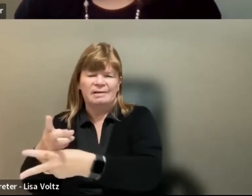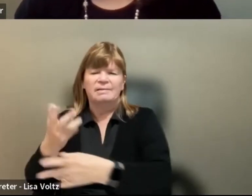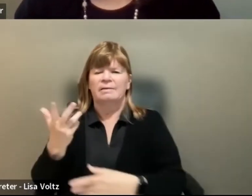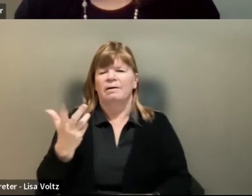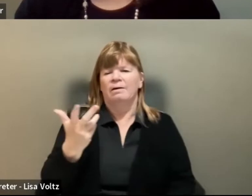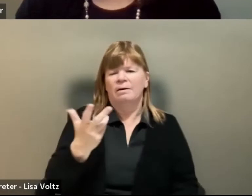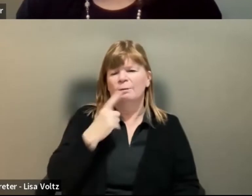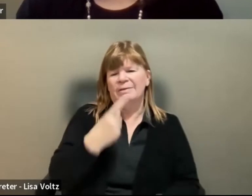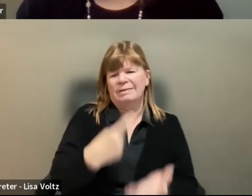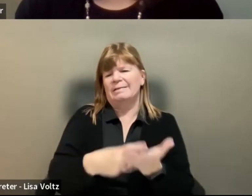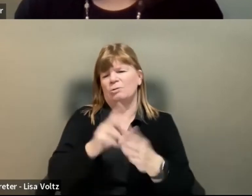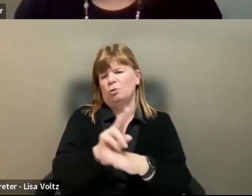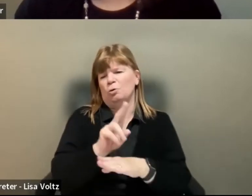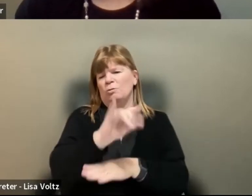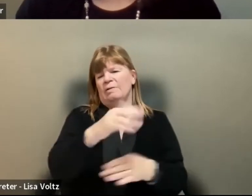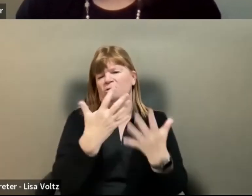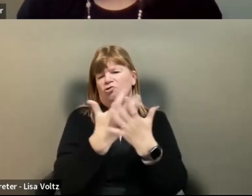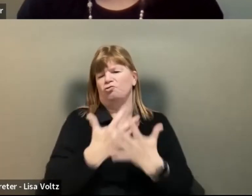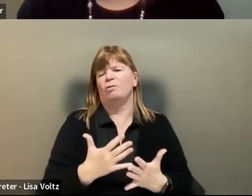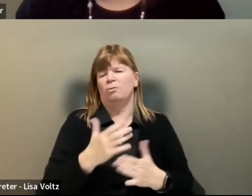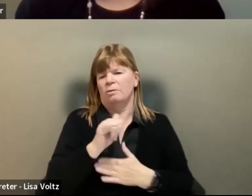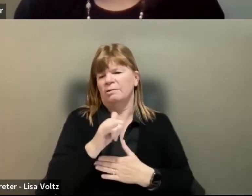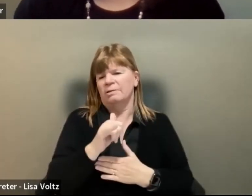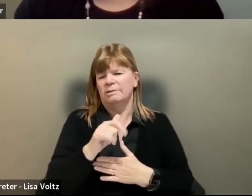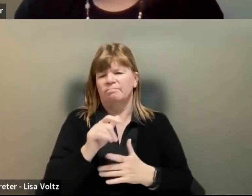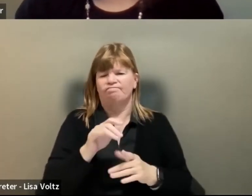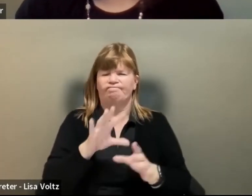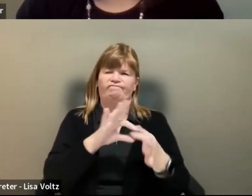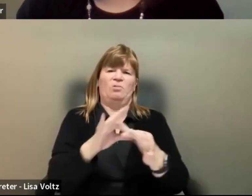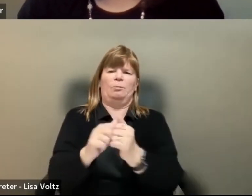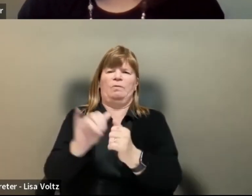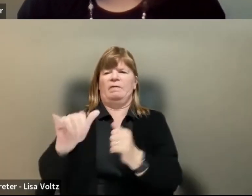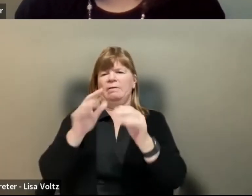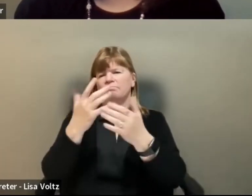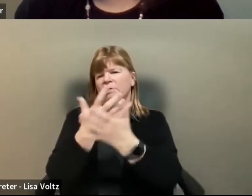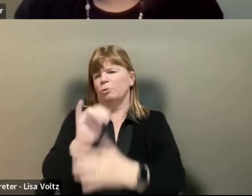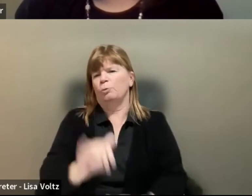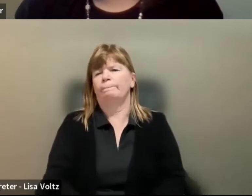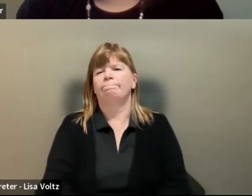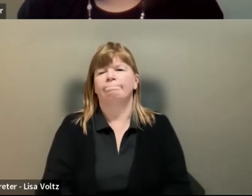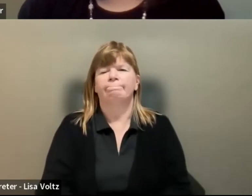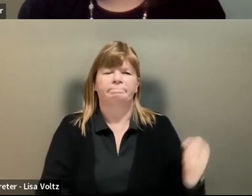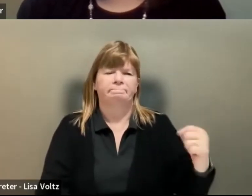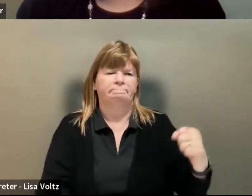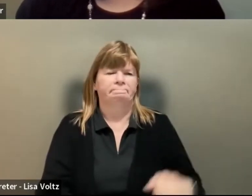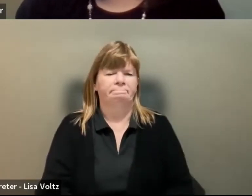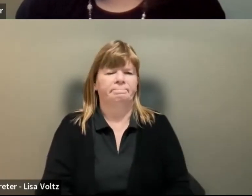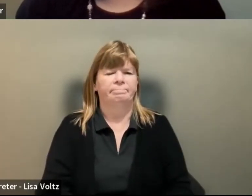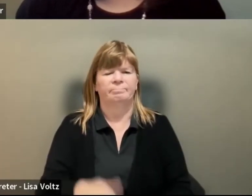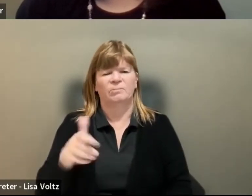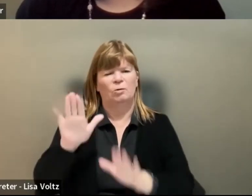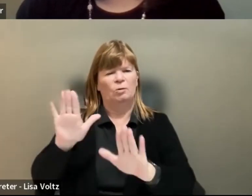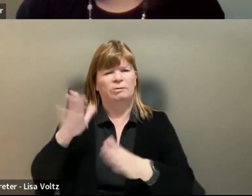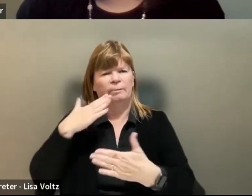the screener as part of the protocol for that assessment as well. Absolutely. Awesome. Thank